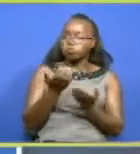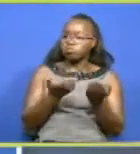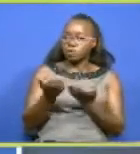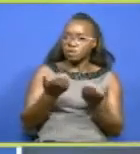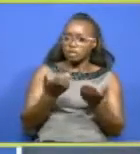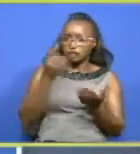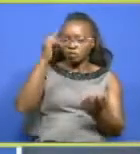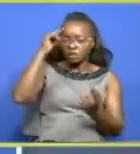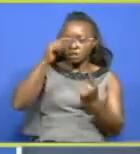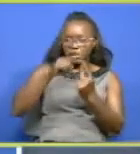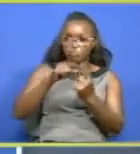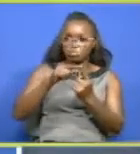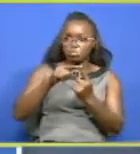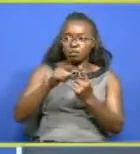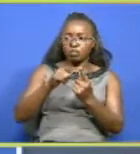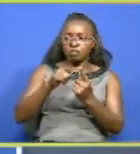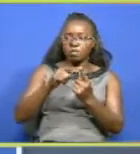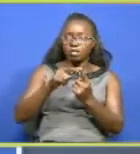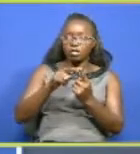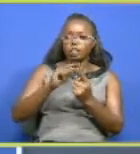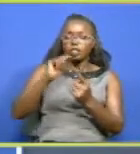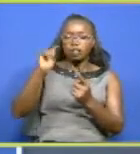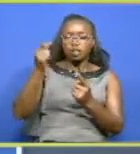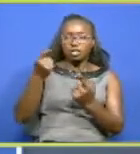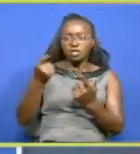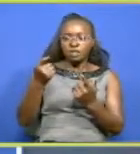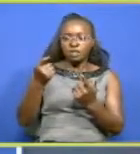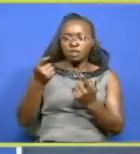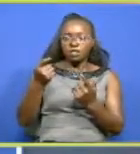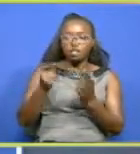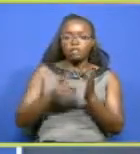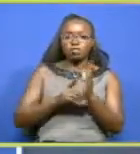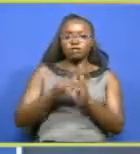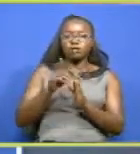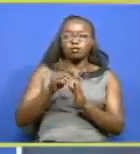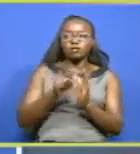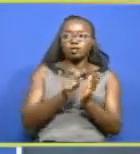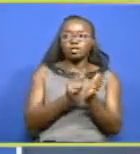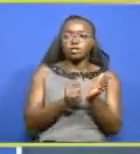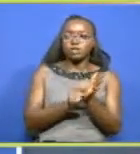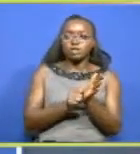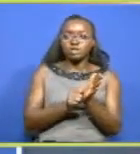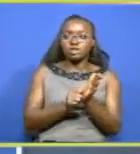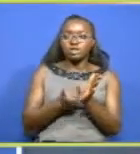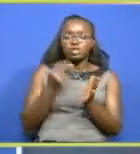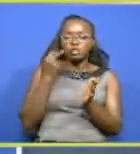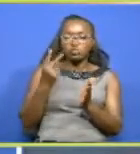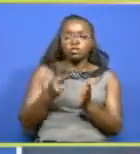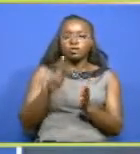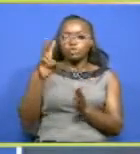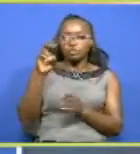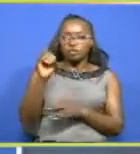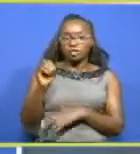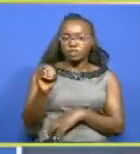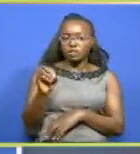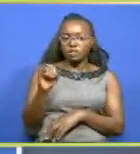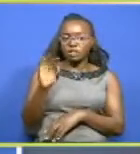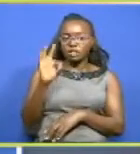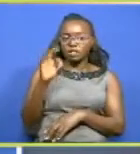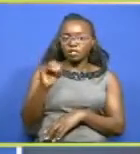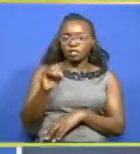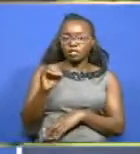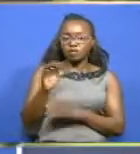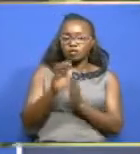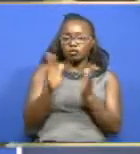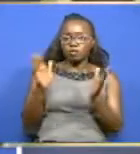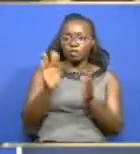of strengthening Kenya's long-term development agenda to Vision 2030, the Big Four